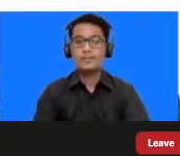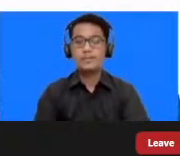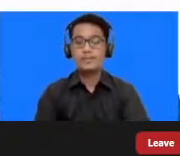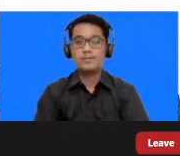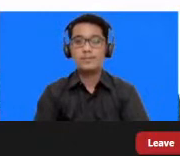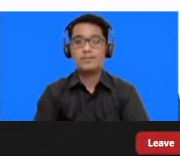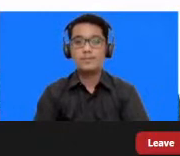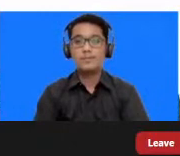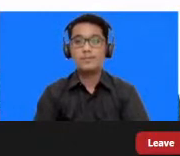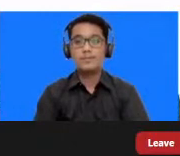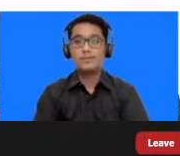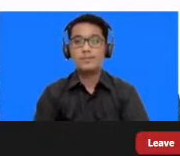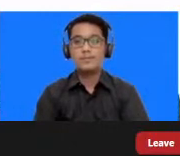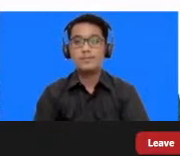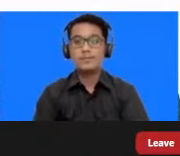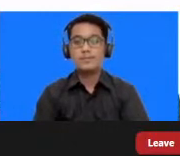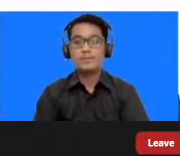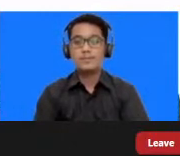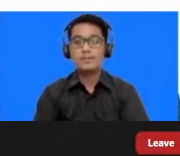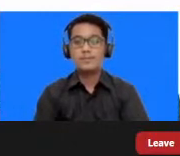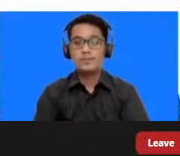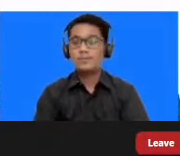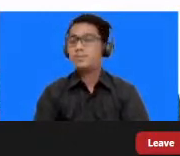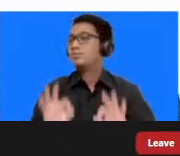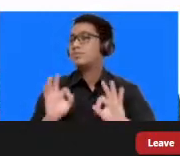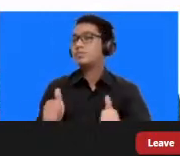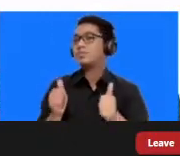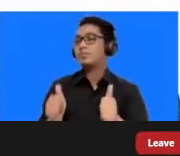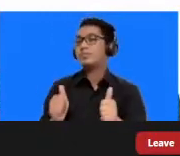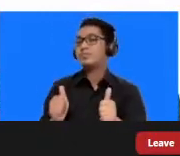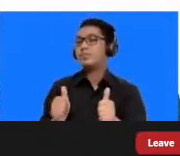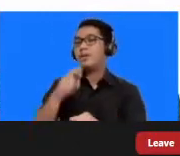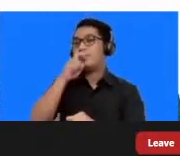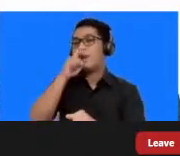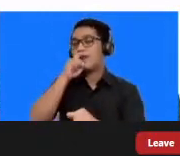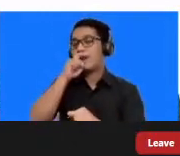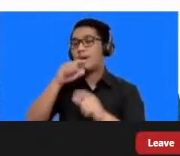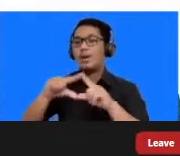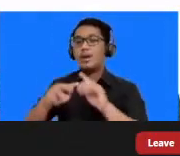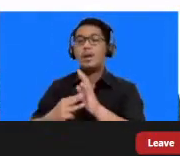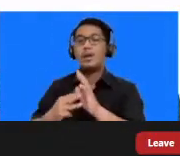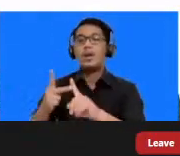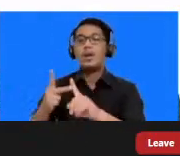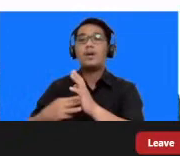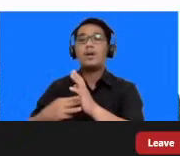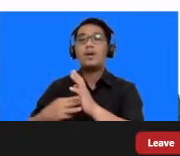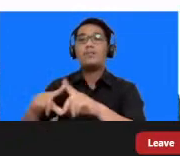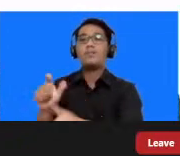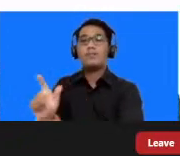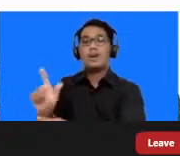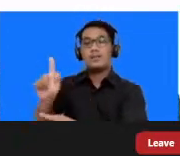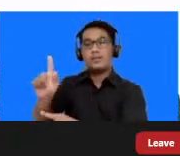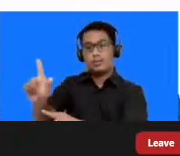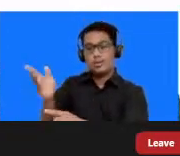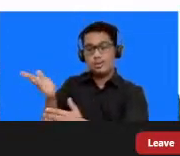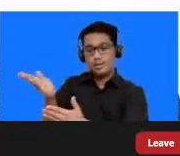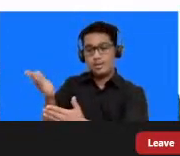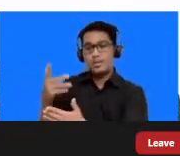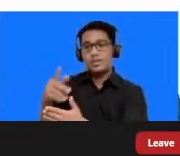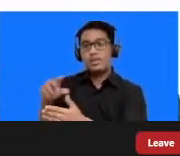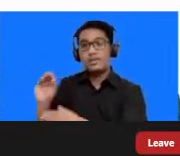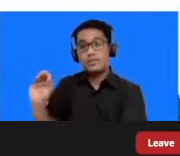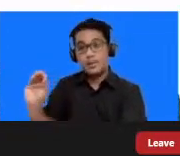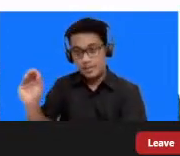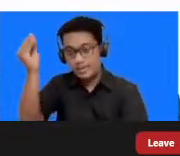Fantastic. Mr. Ahmadul Haq is currently leading the Community-Based Organization Cyclone Preparedness Program, or